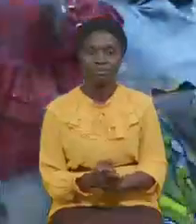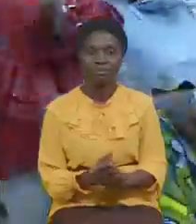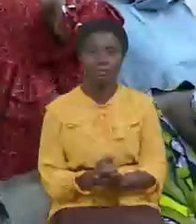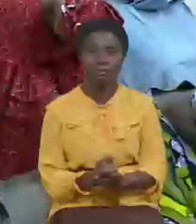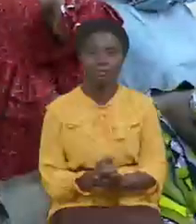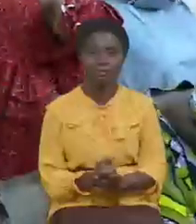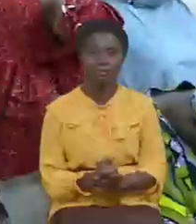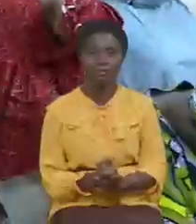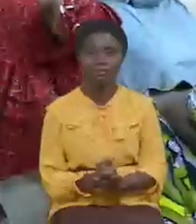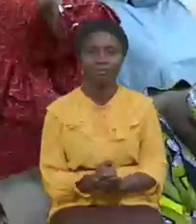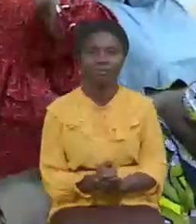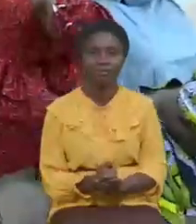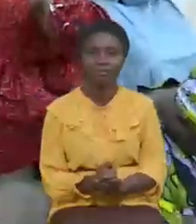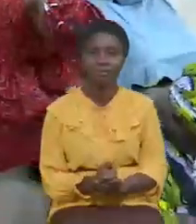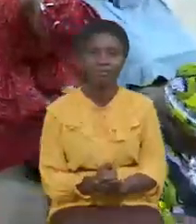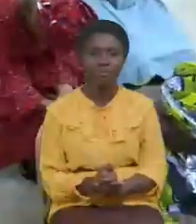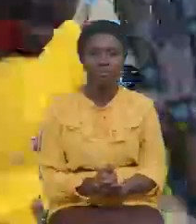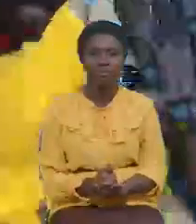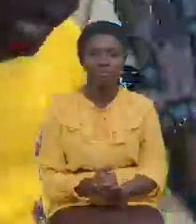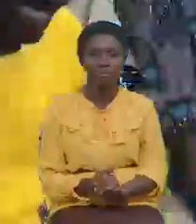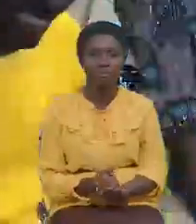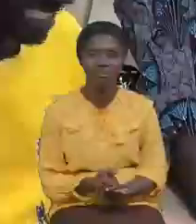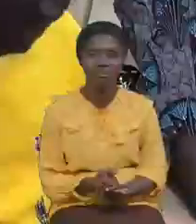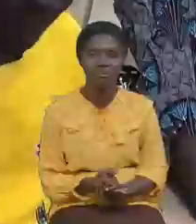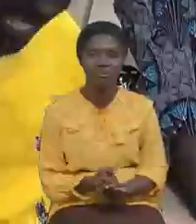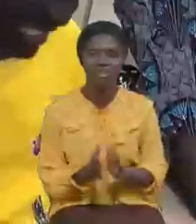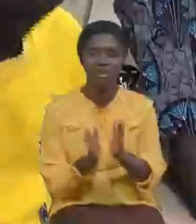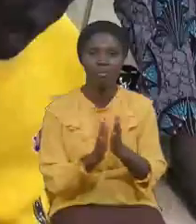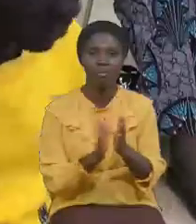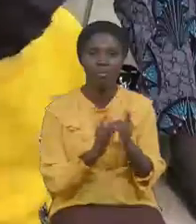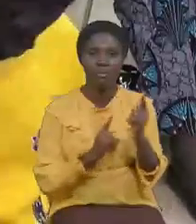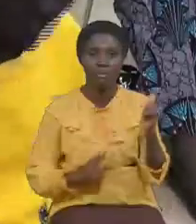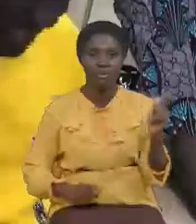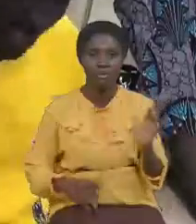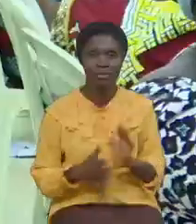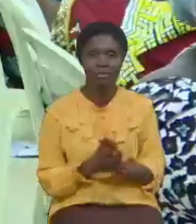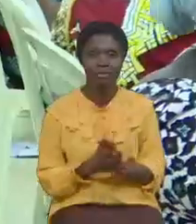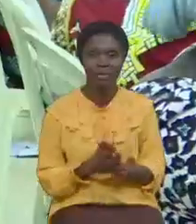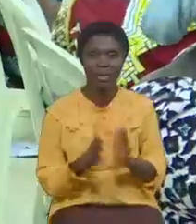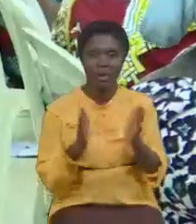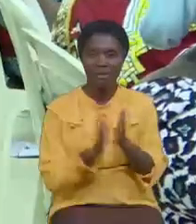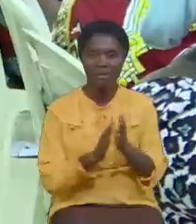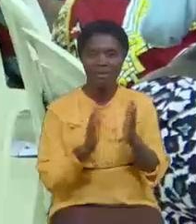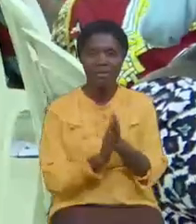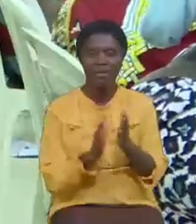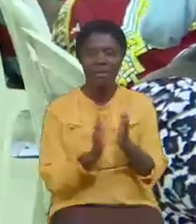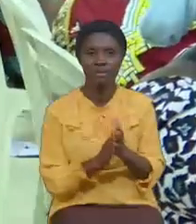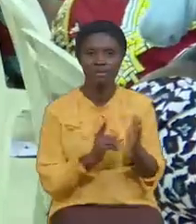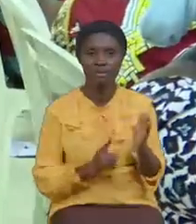side, all is true. Praise the Lord. Praise the Lord.